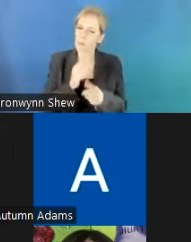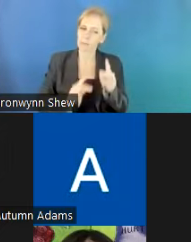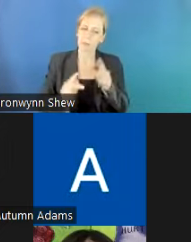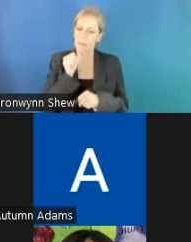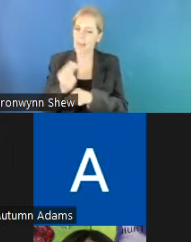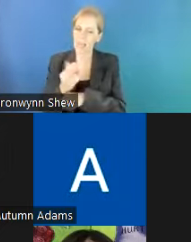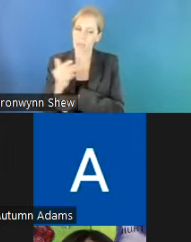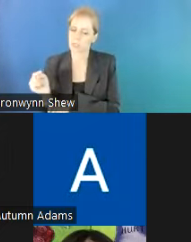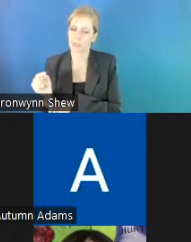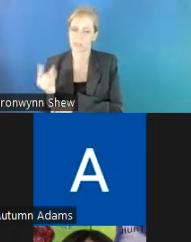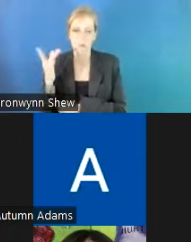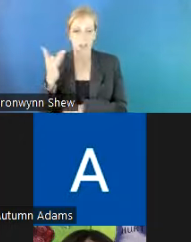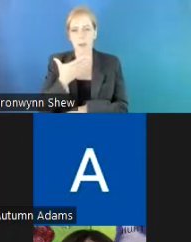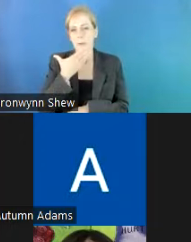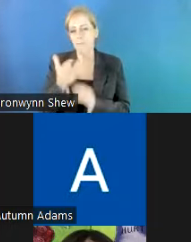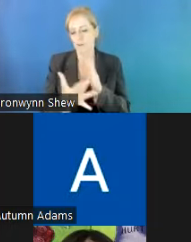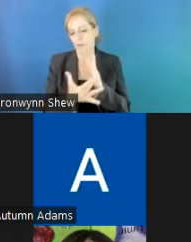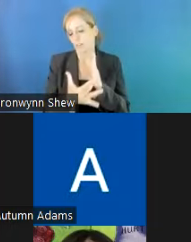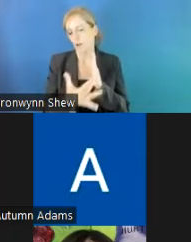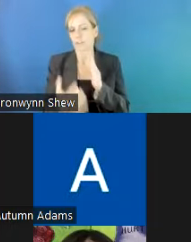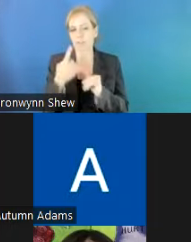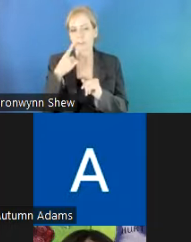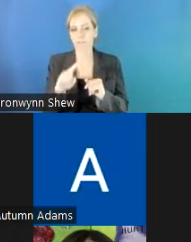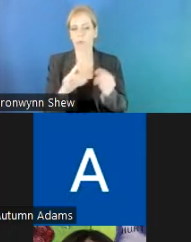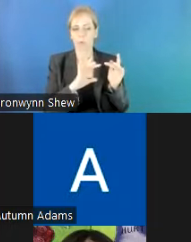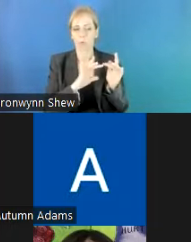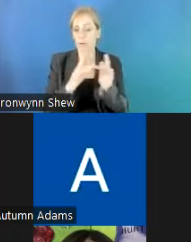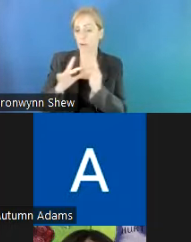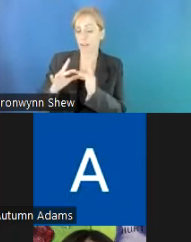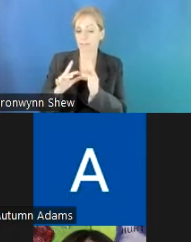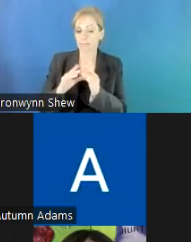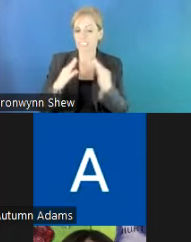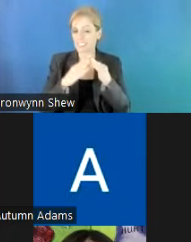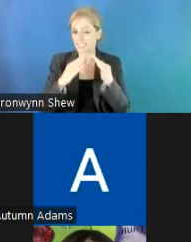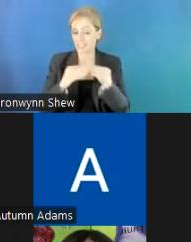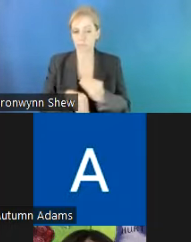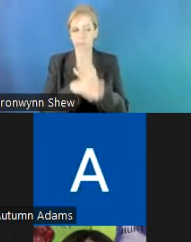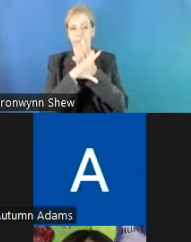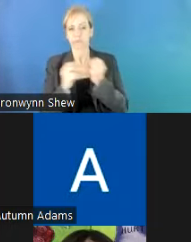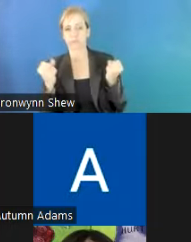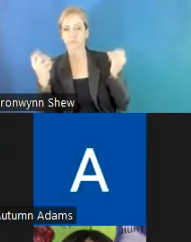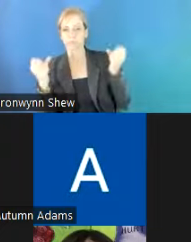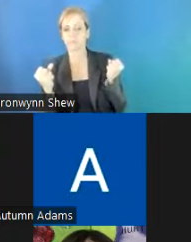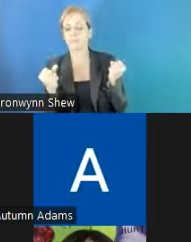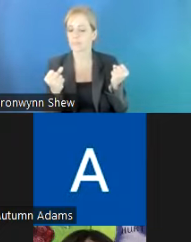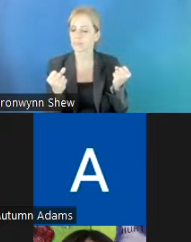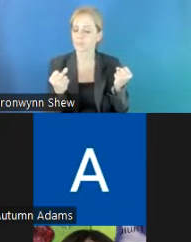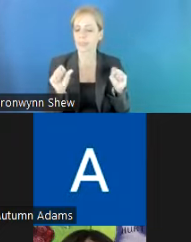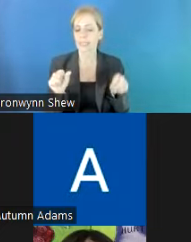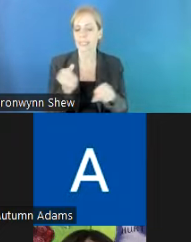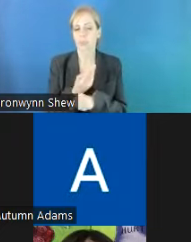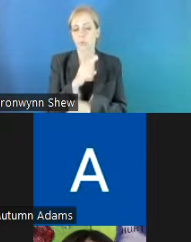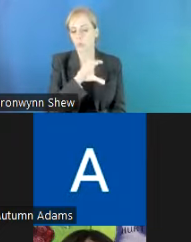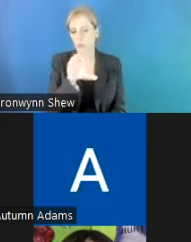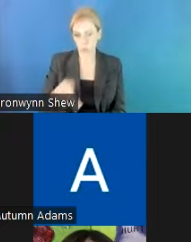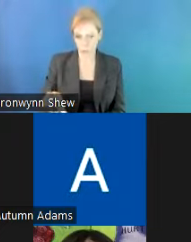internet signal, like in the city or, you know, things like that, they have the video phone. And like things like Zoom, it's very similar. You're